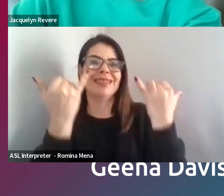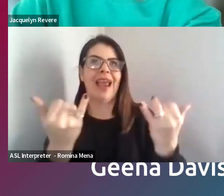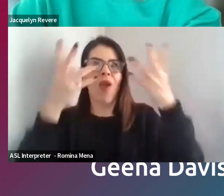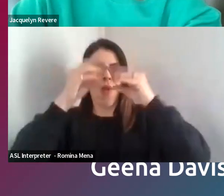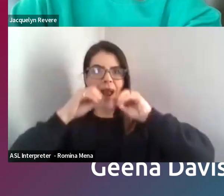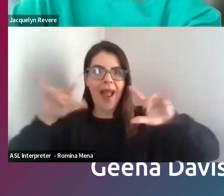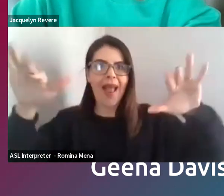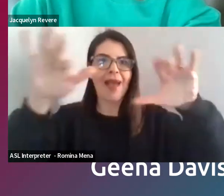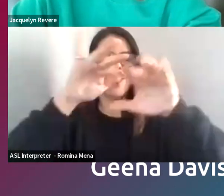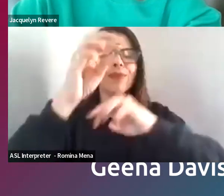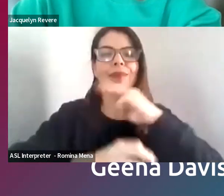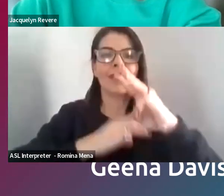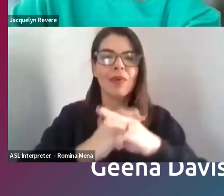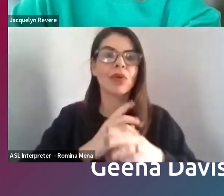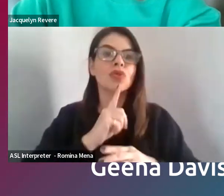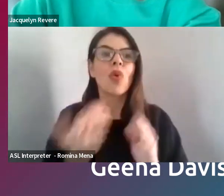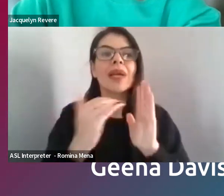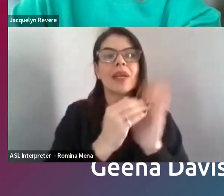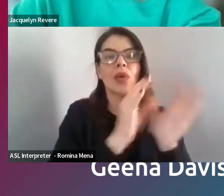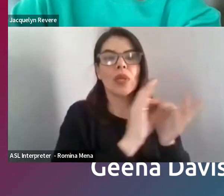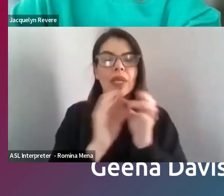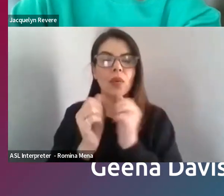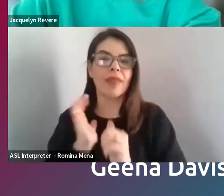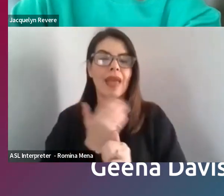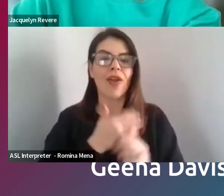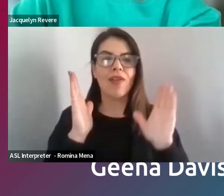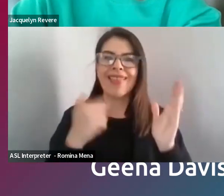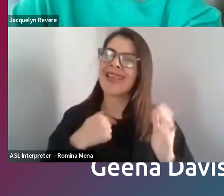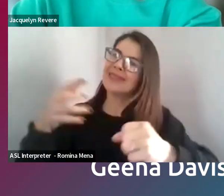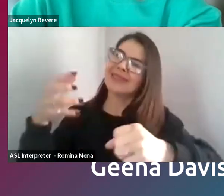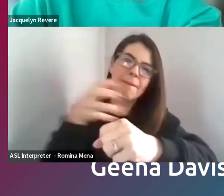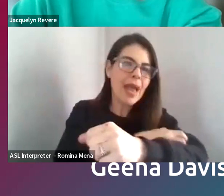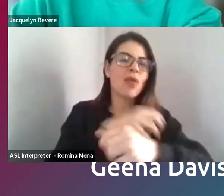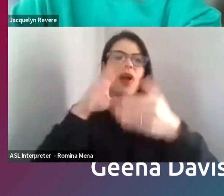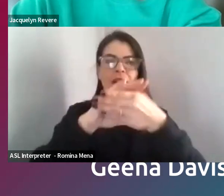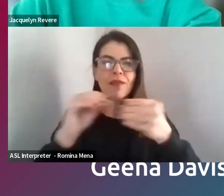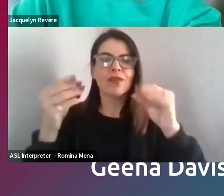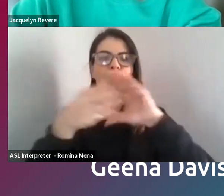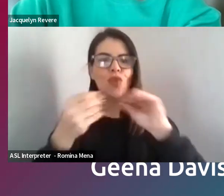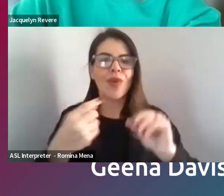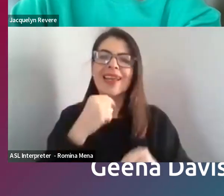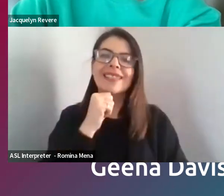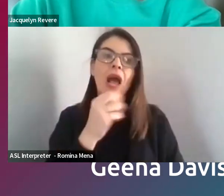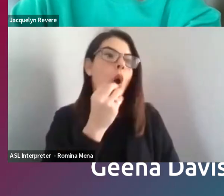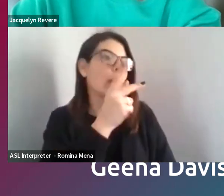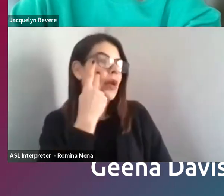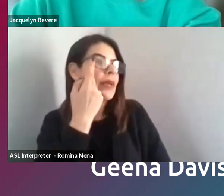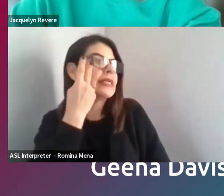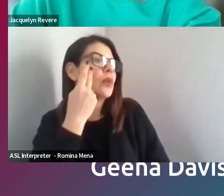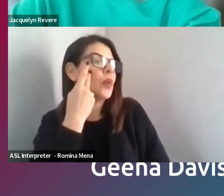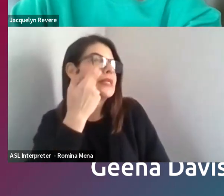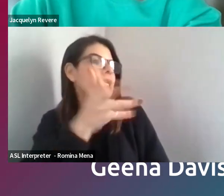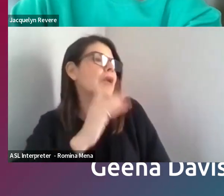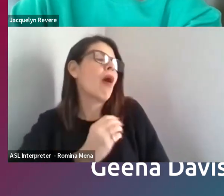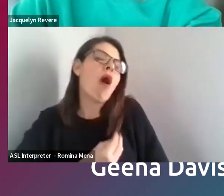think, again, to speak to our conversation today, that's the power of storytelling, is it's not just, okay, we see it and it warmed